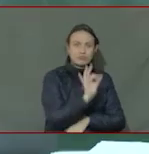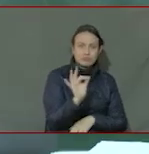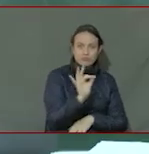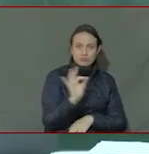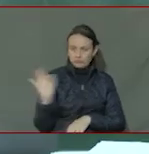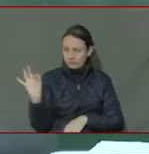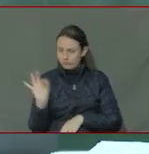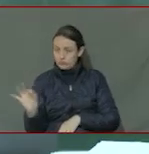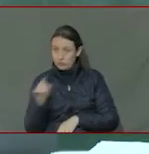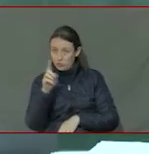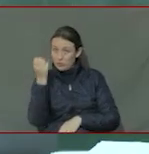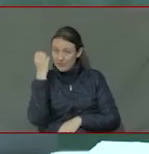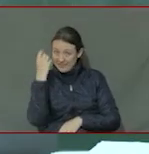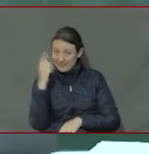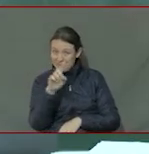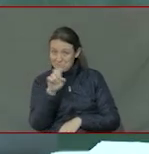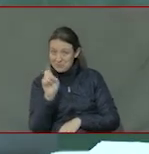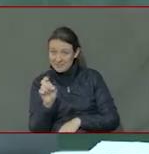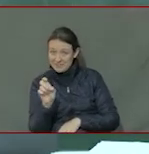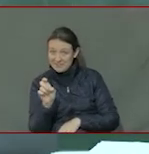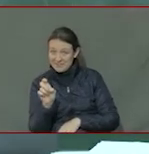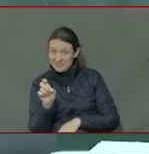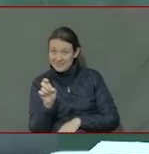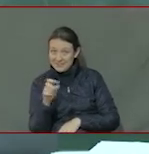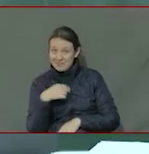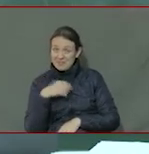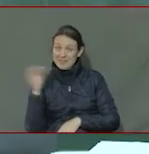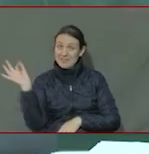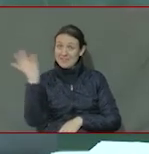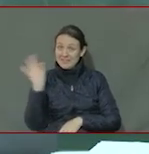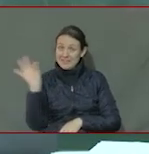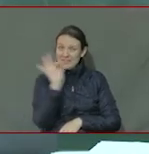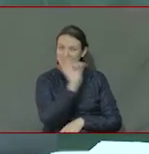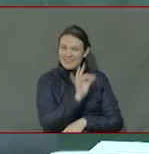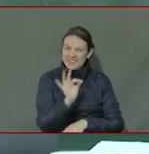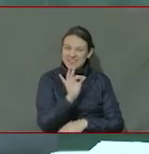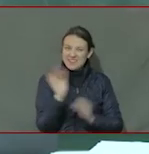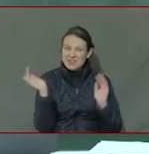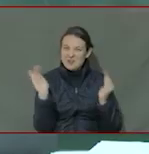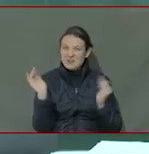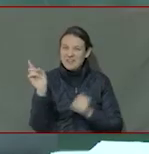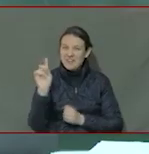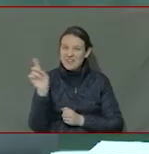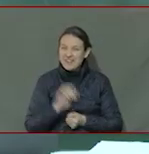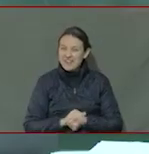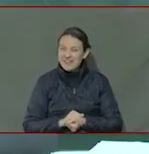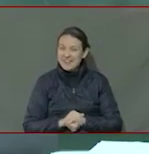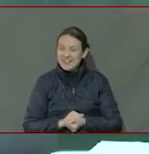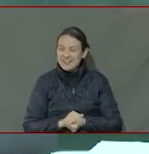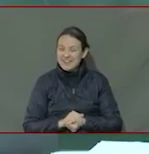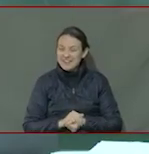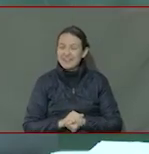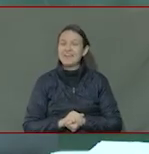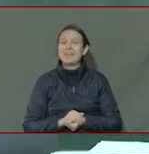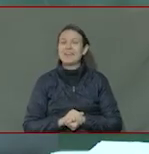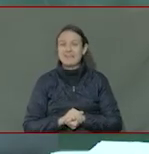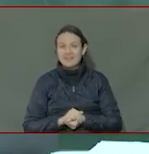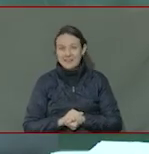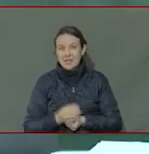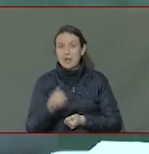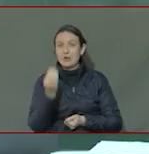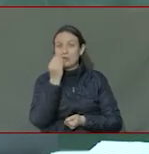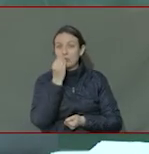minds? Look at my pink that I've circled here. What are we comparing? You see? Can you see when the meals